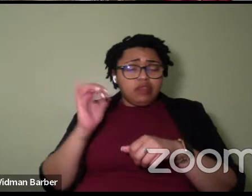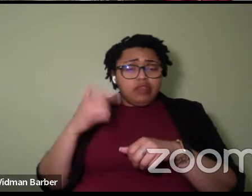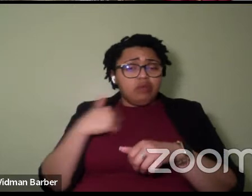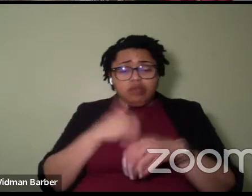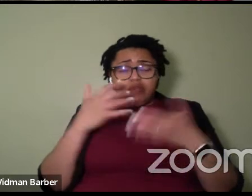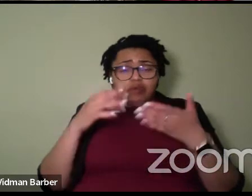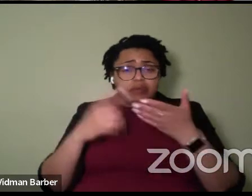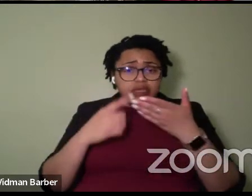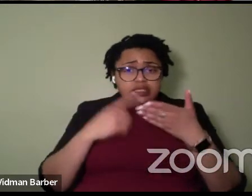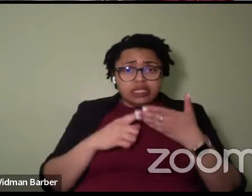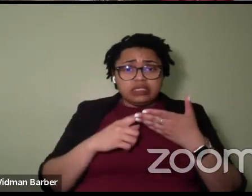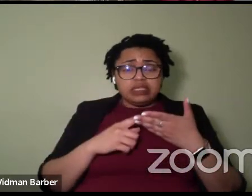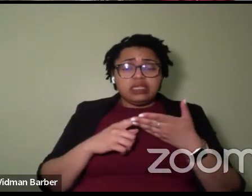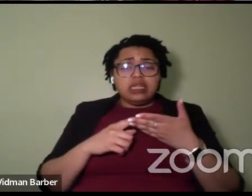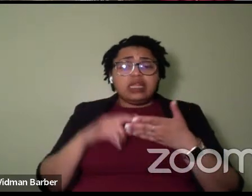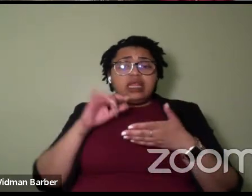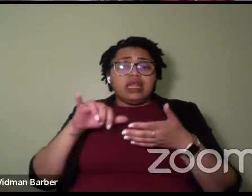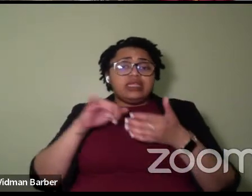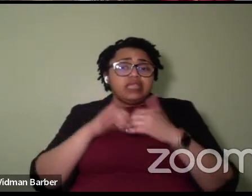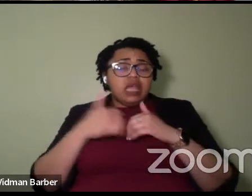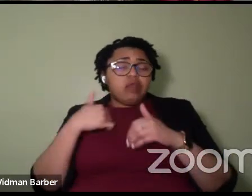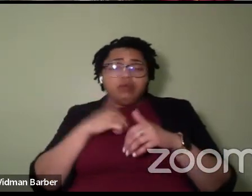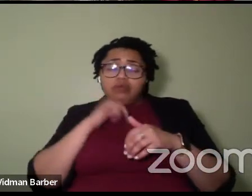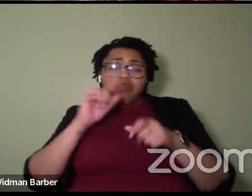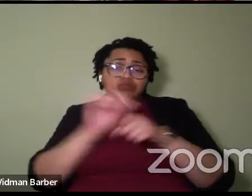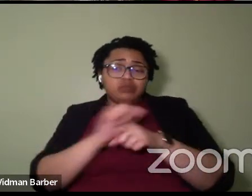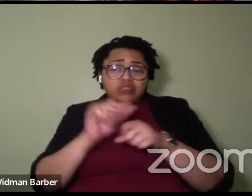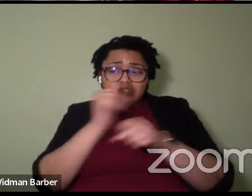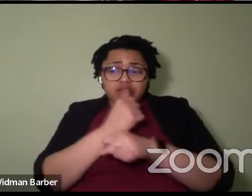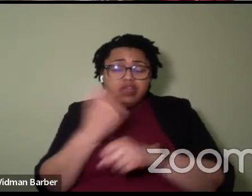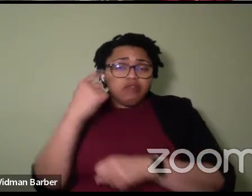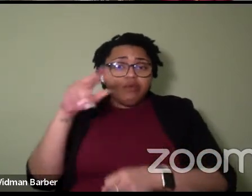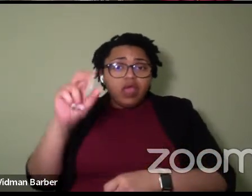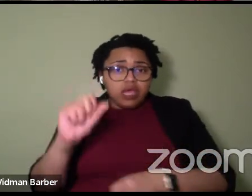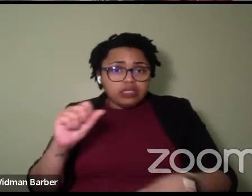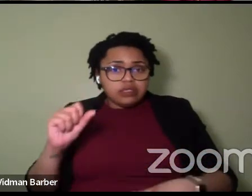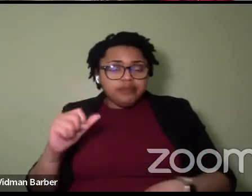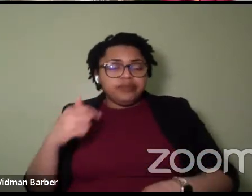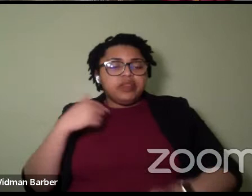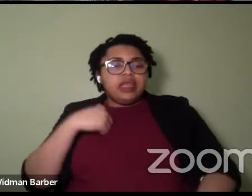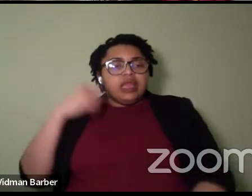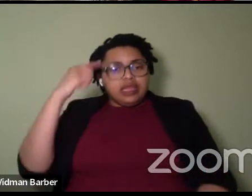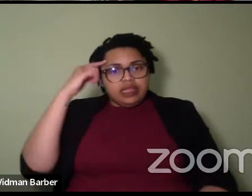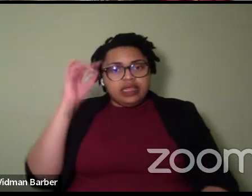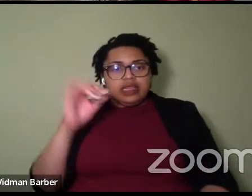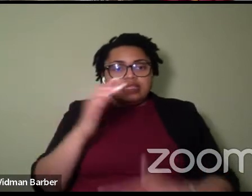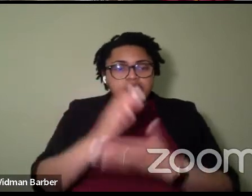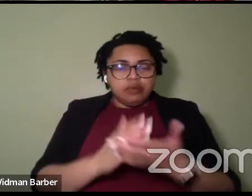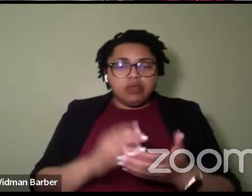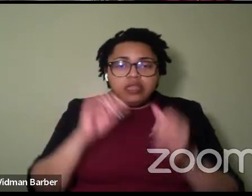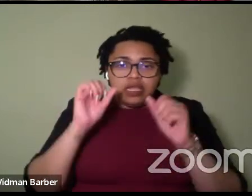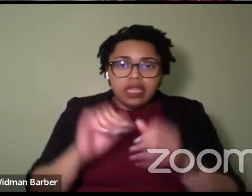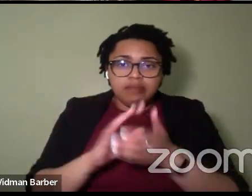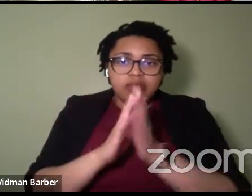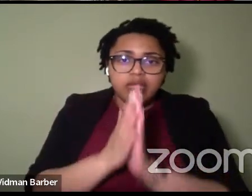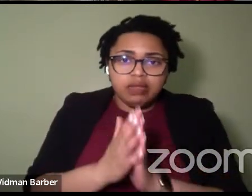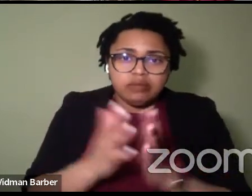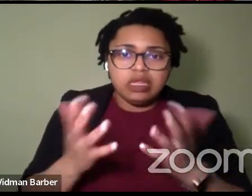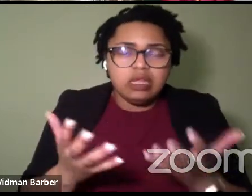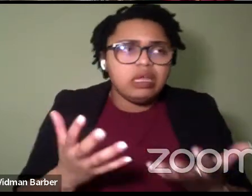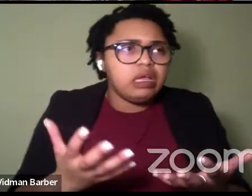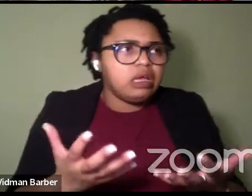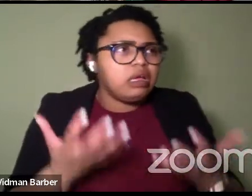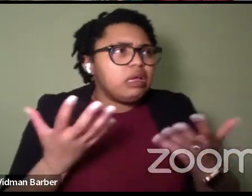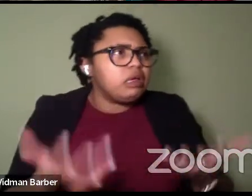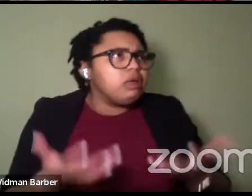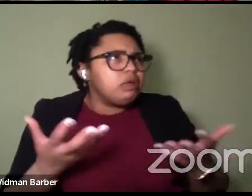about is how we're not necessarily fighting this fight for us. And I think that is the part that can be a bit daunting. Because it's like, what you mean? I did all this